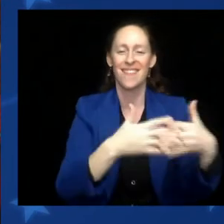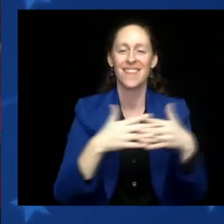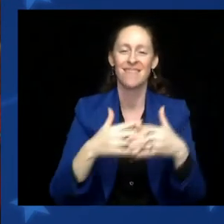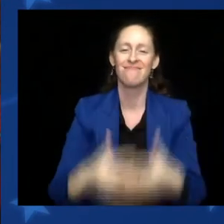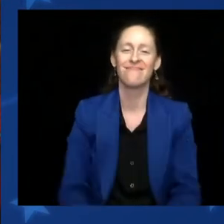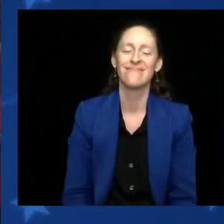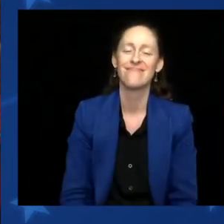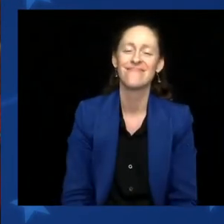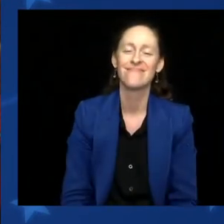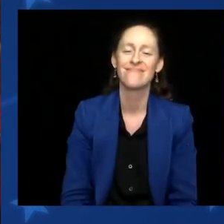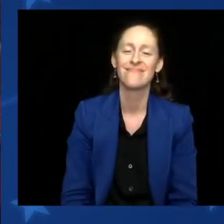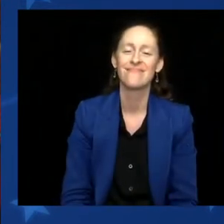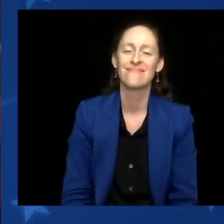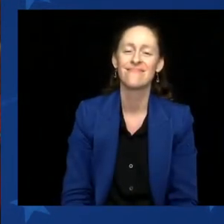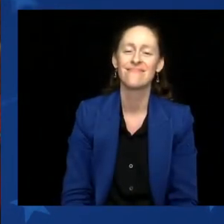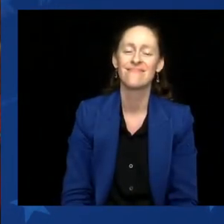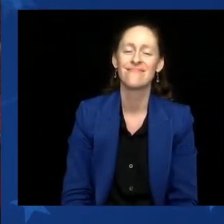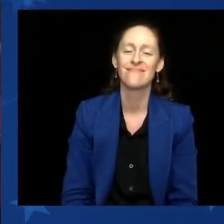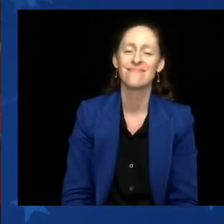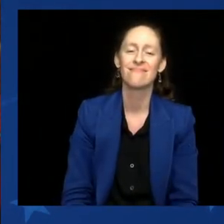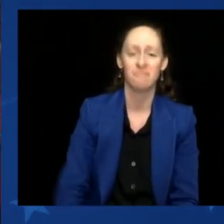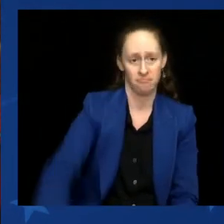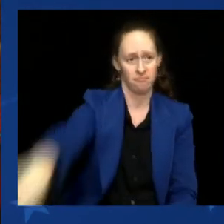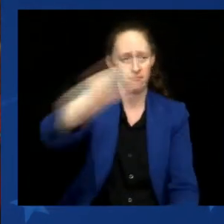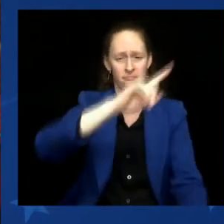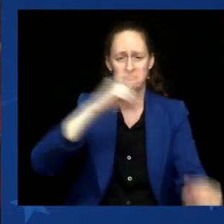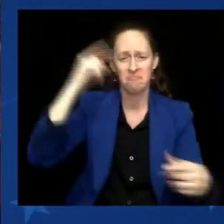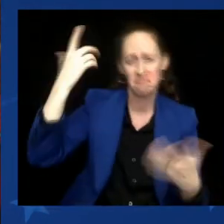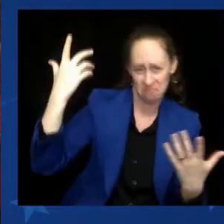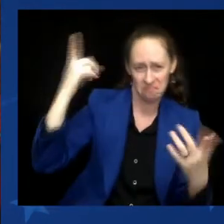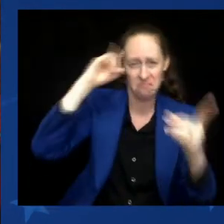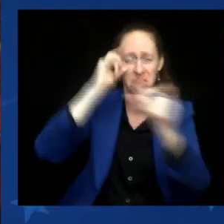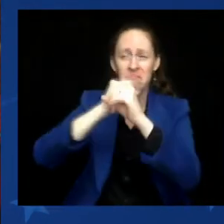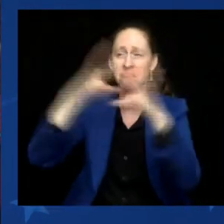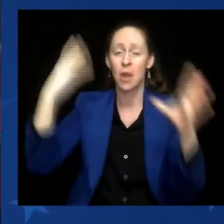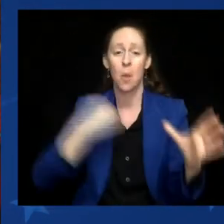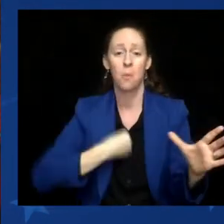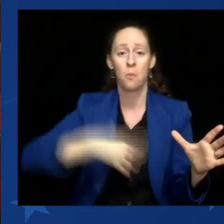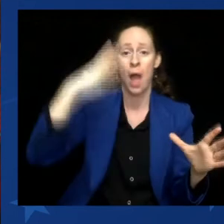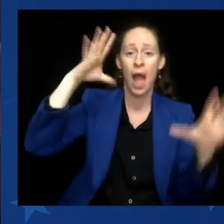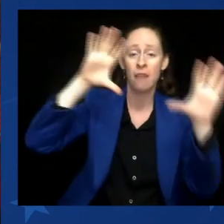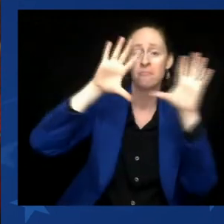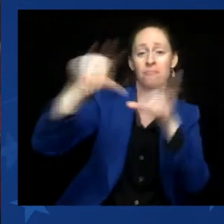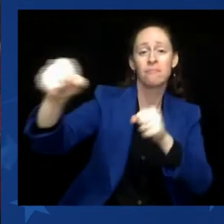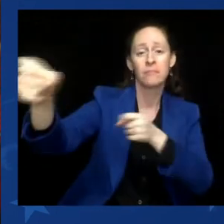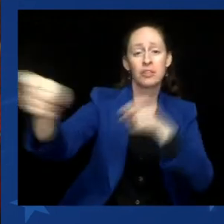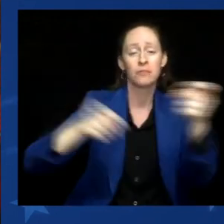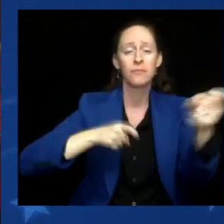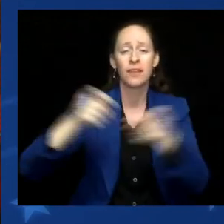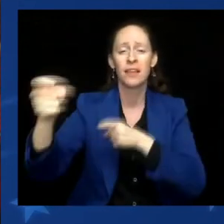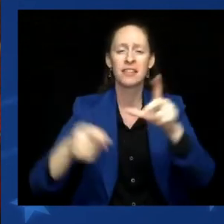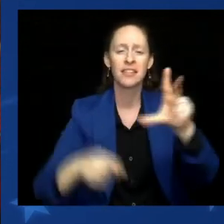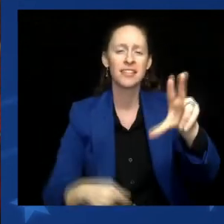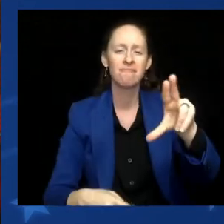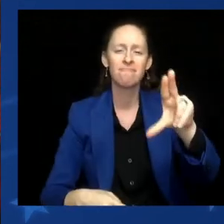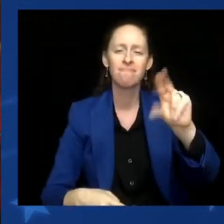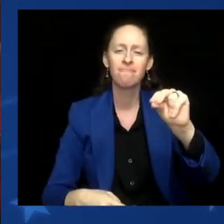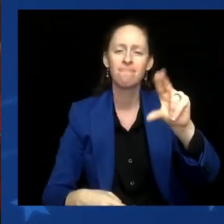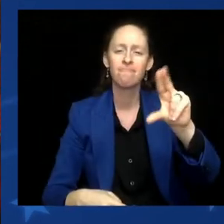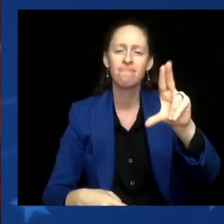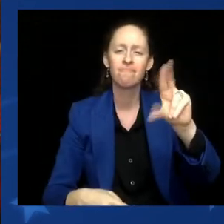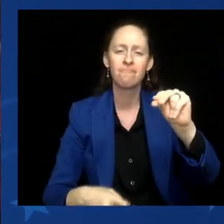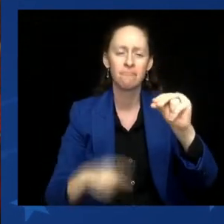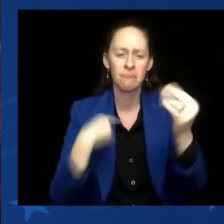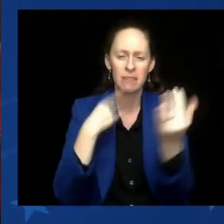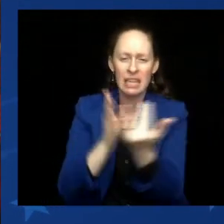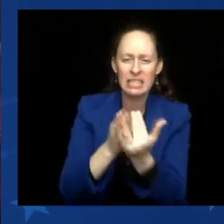paying off, proving that from darkness, the darkness of Charlottesville, of COVID, of gun violence, of insurrection, we can see